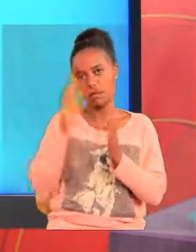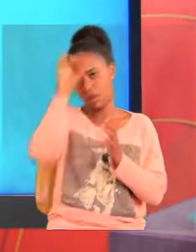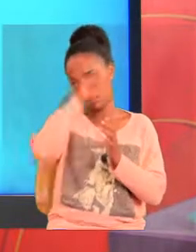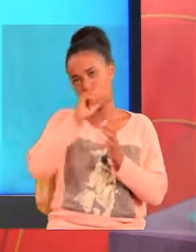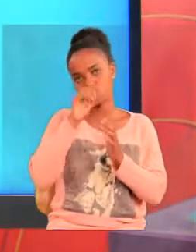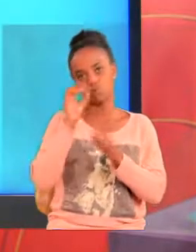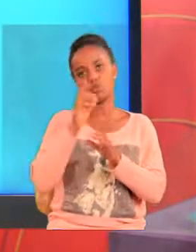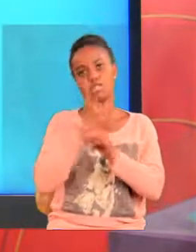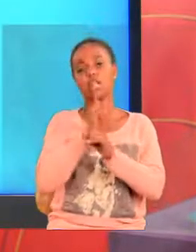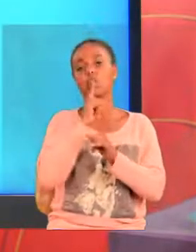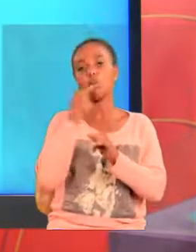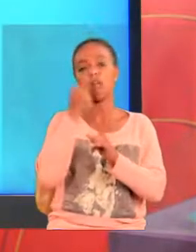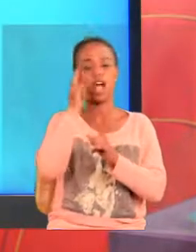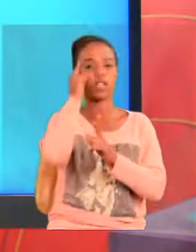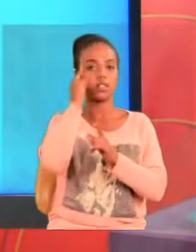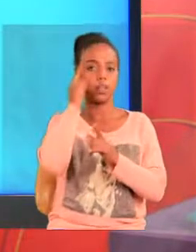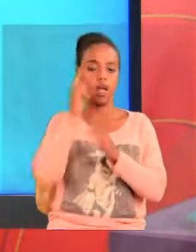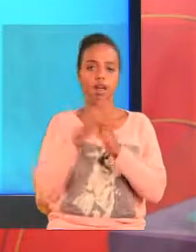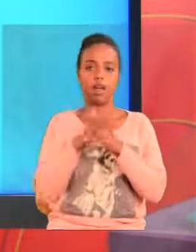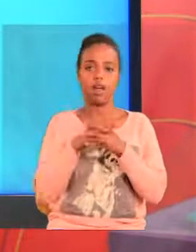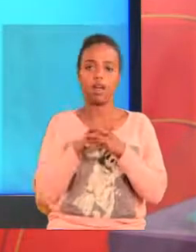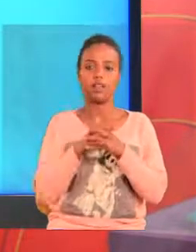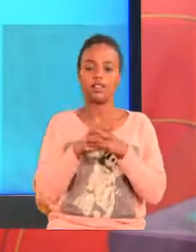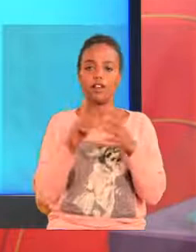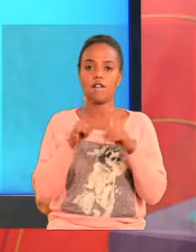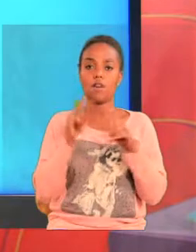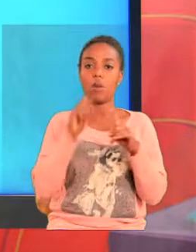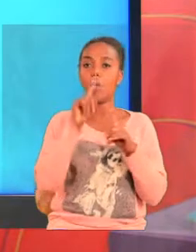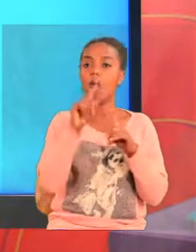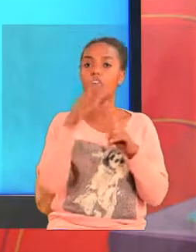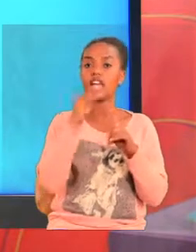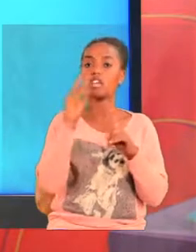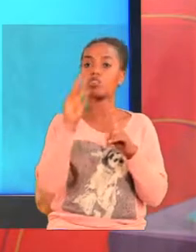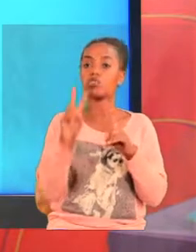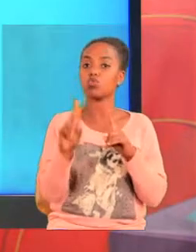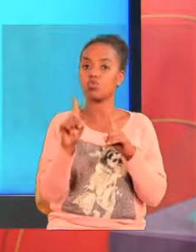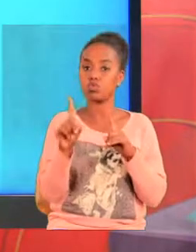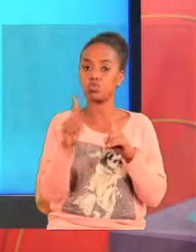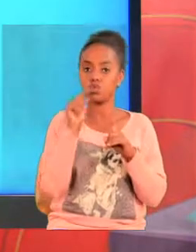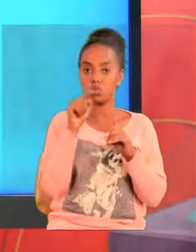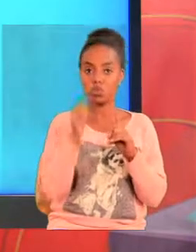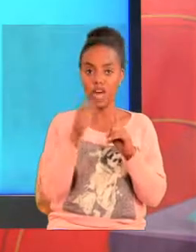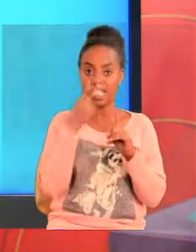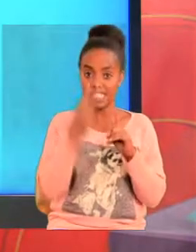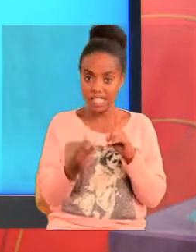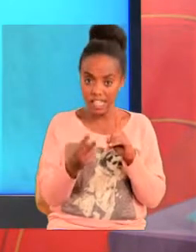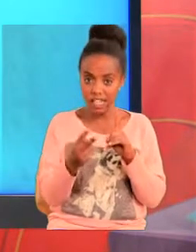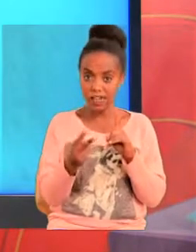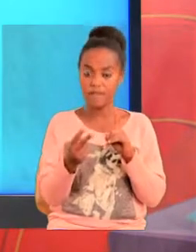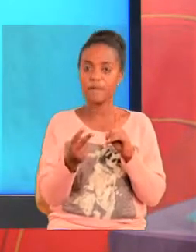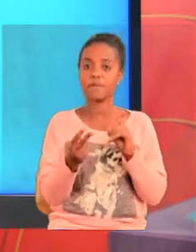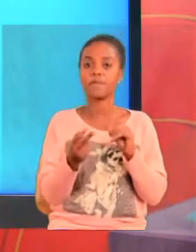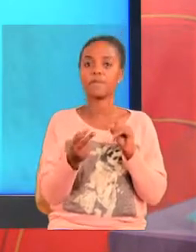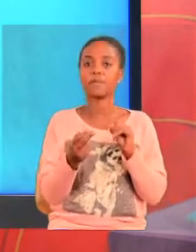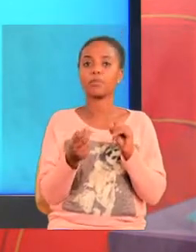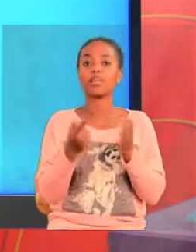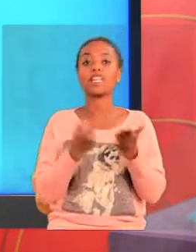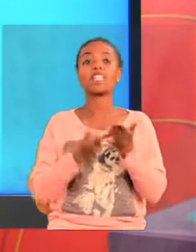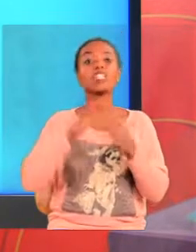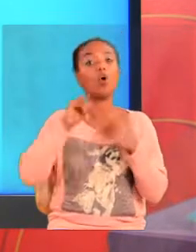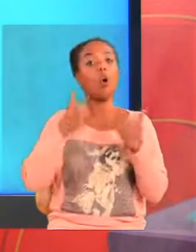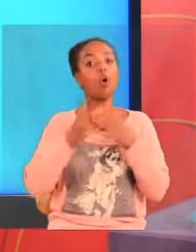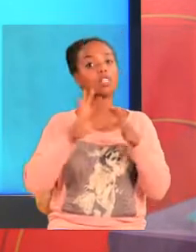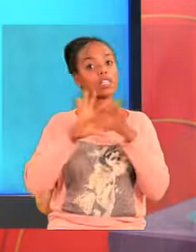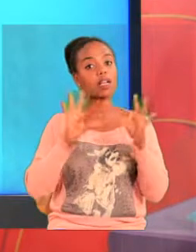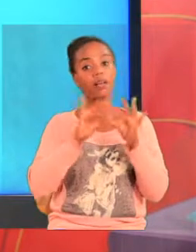So from 1 and 2, you can see that this whole